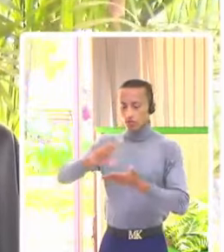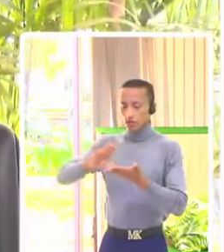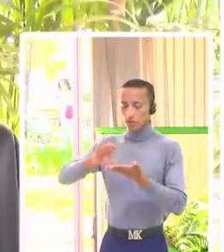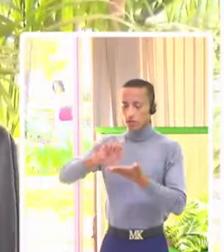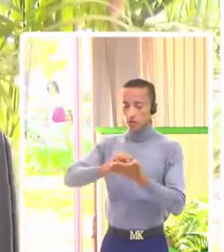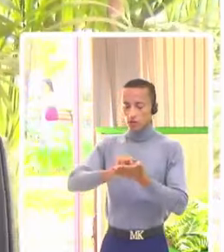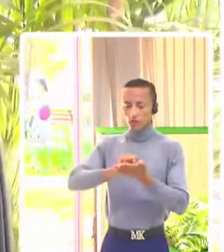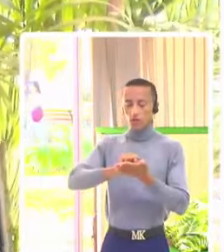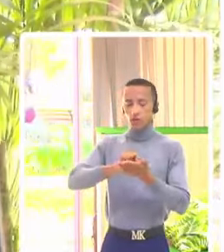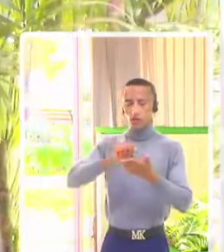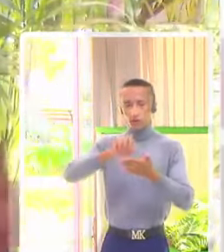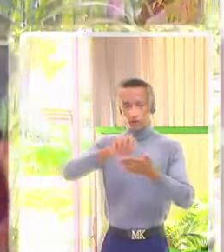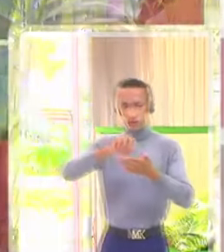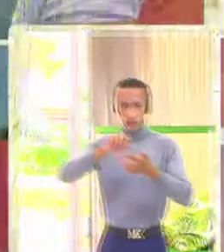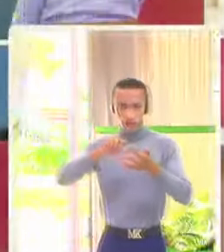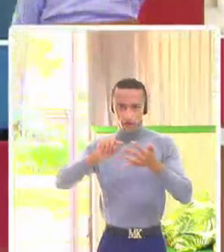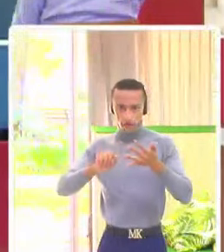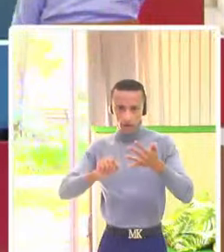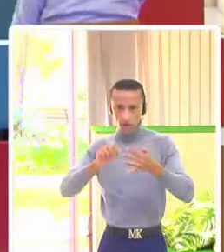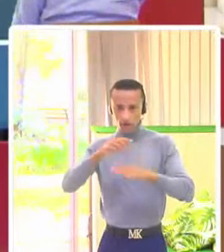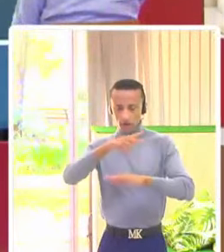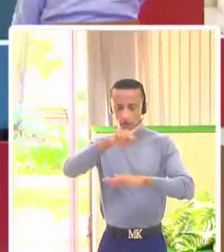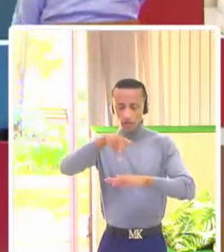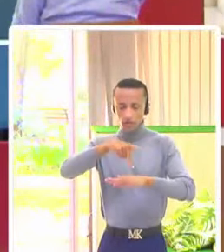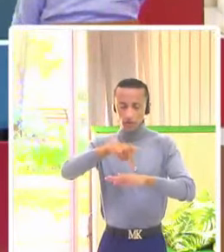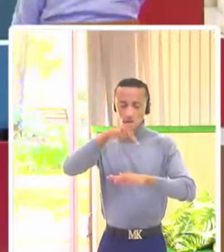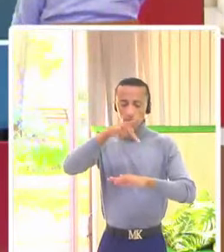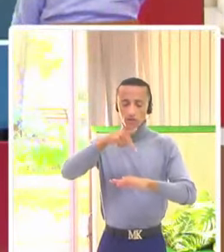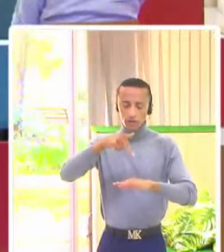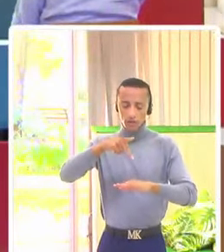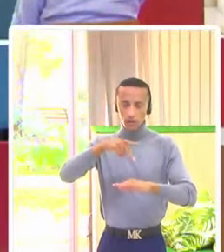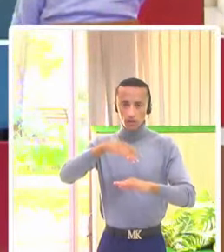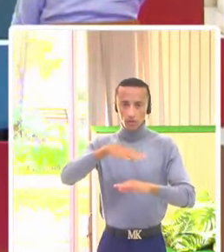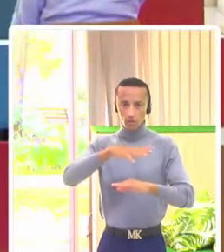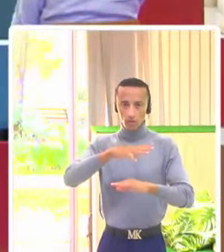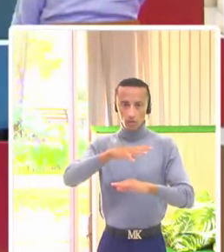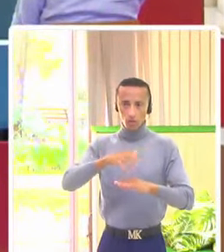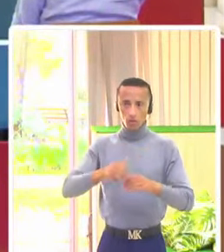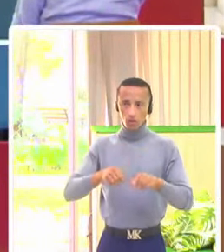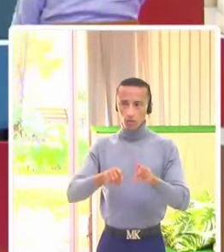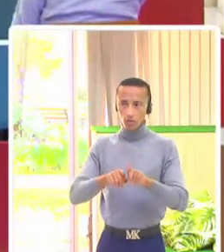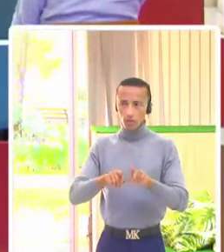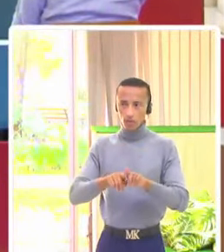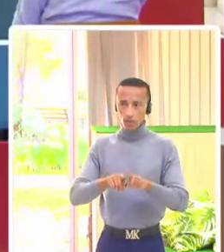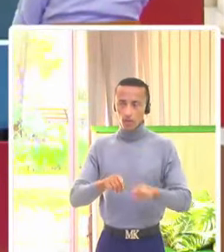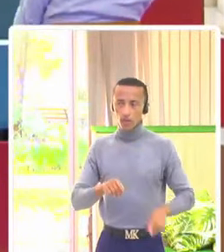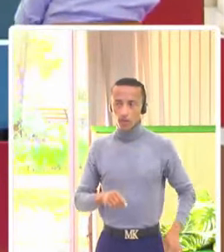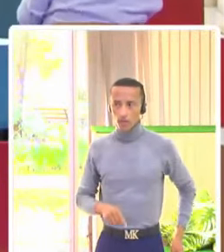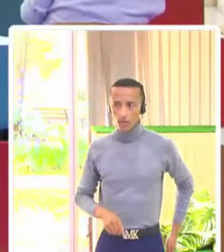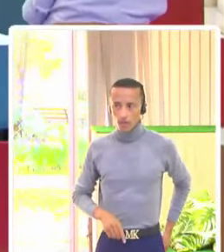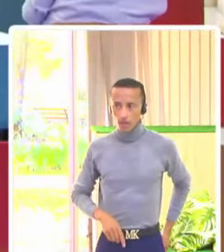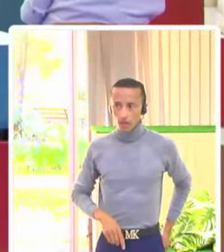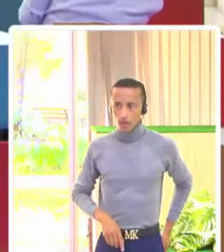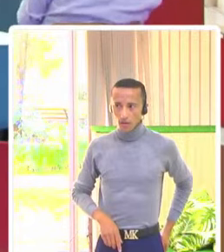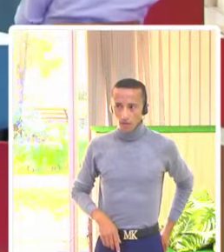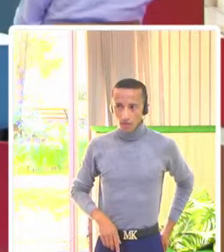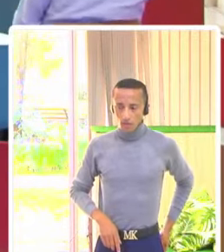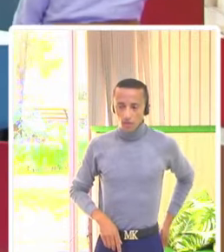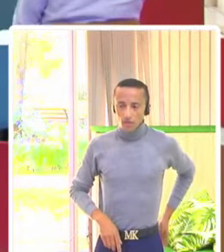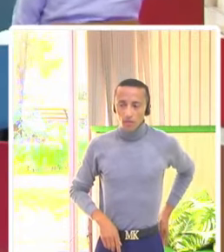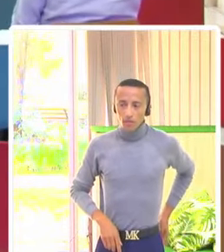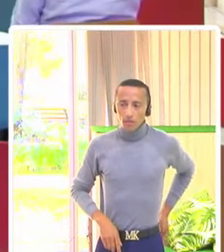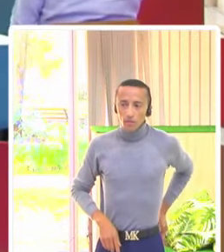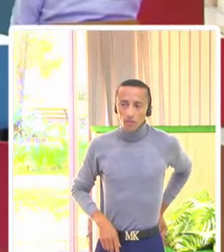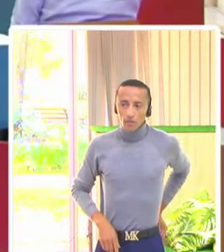countries around the world. We have at least one student from 66% of countries that have